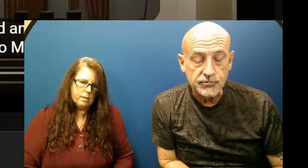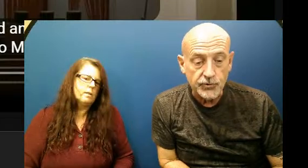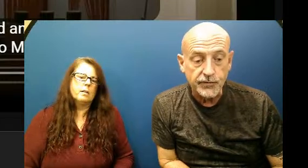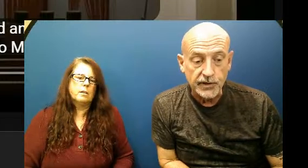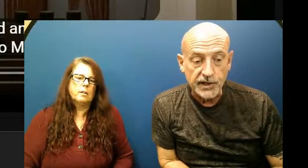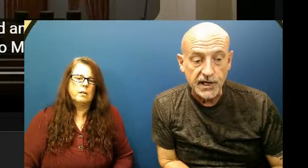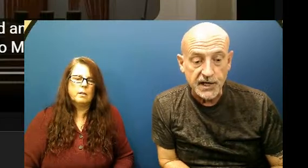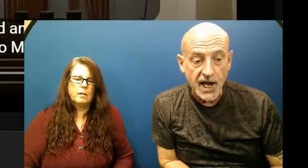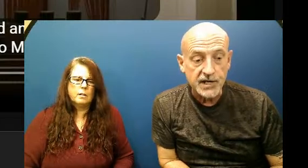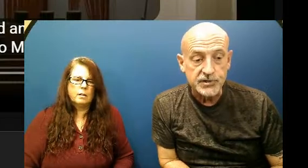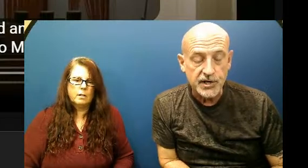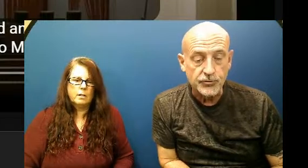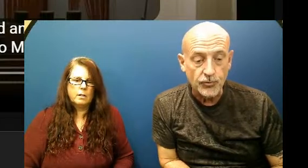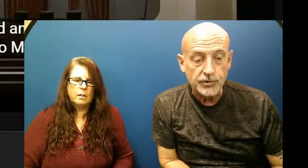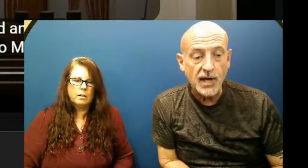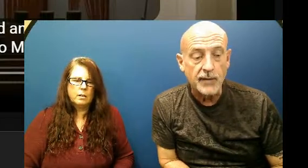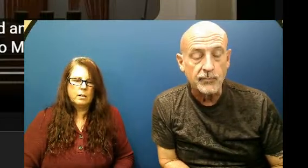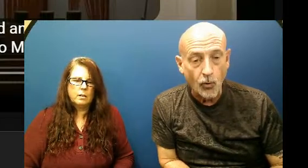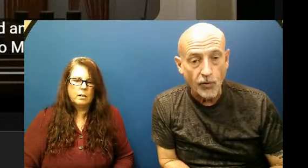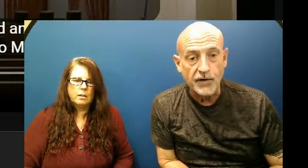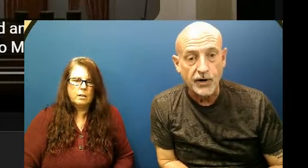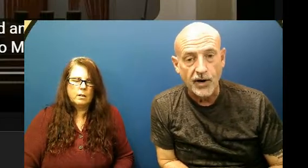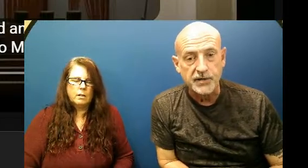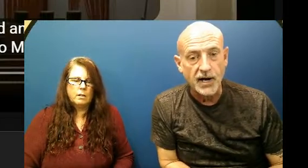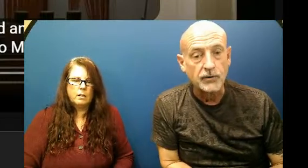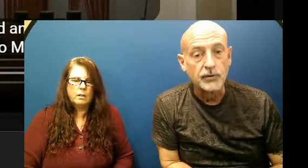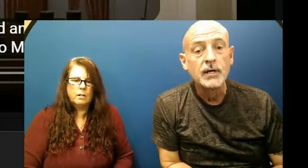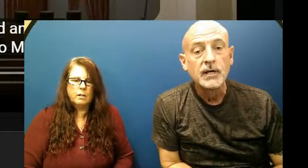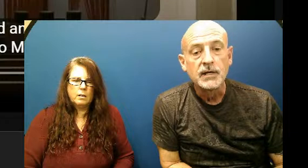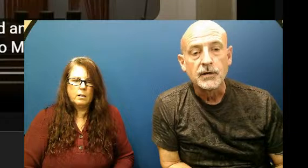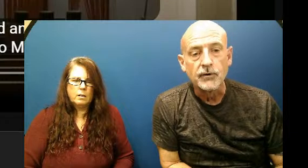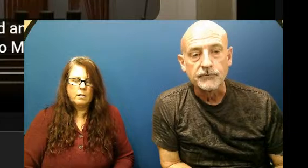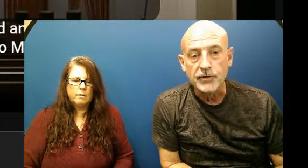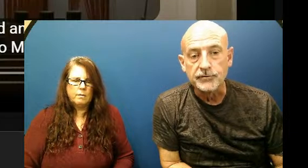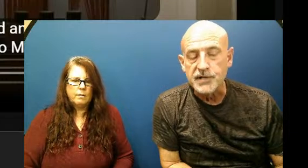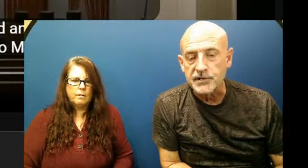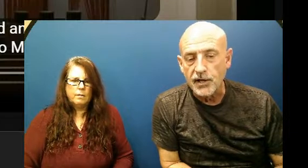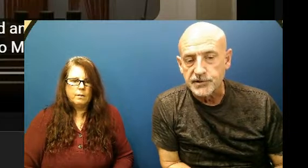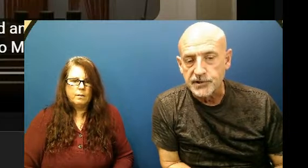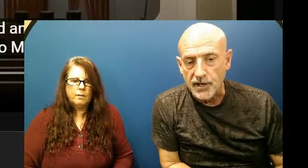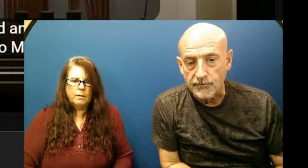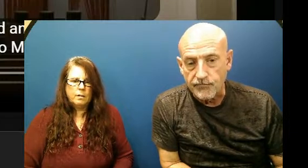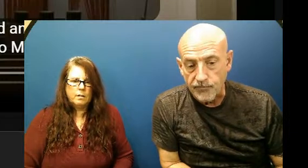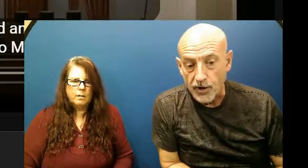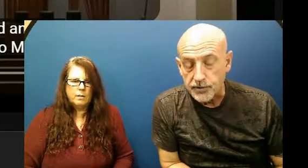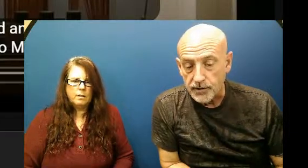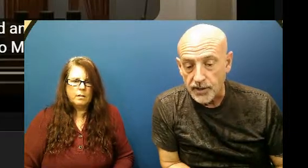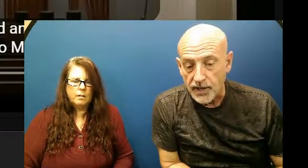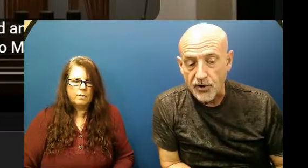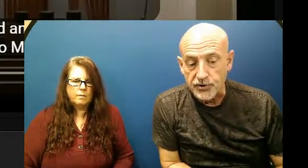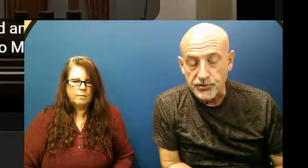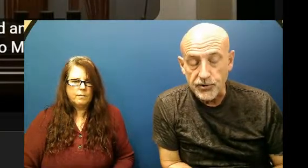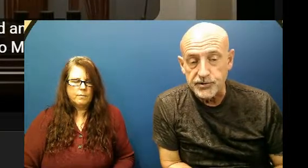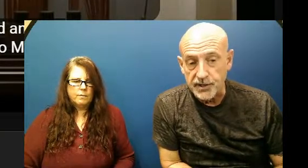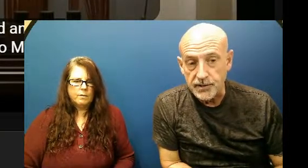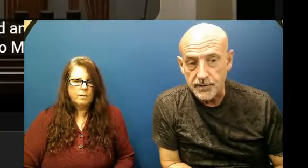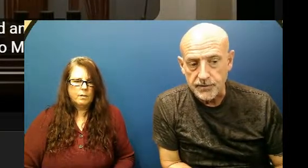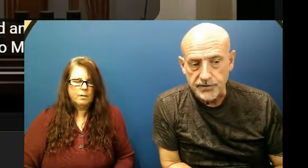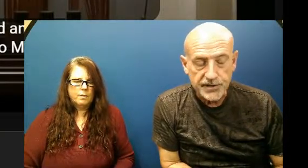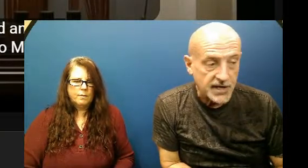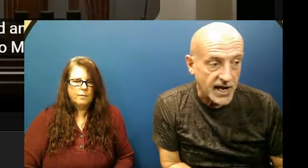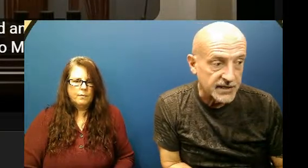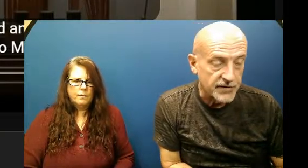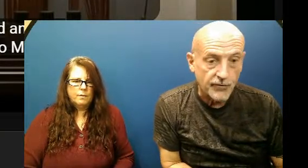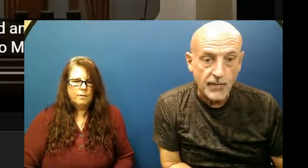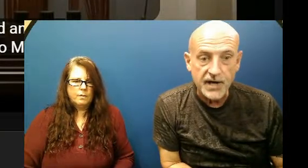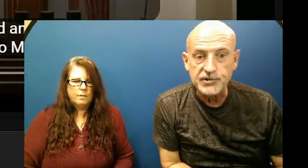is truthfully engaged in real-time warfare right now on the technology front. And they're using